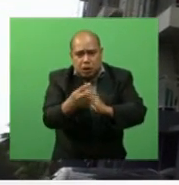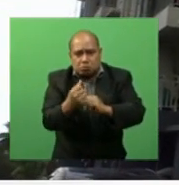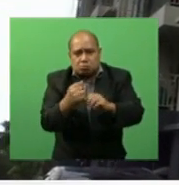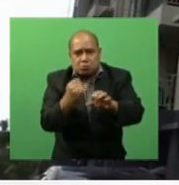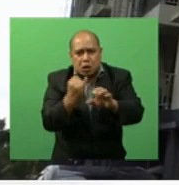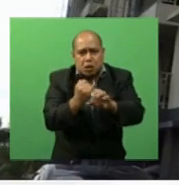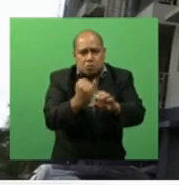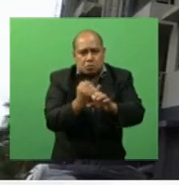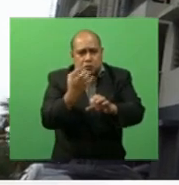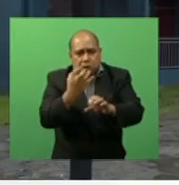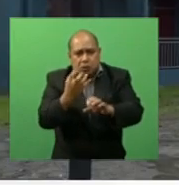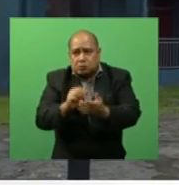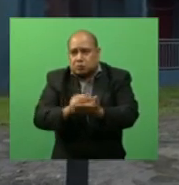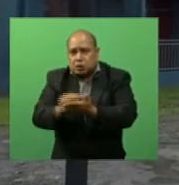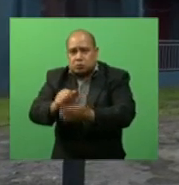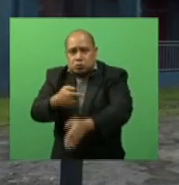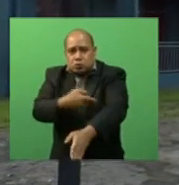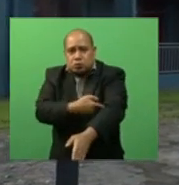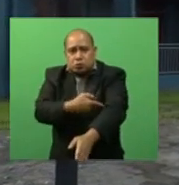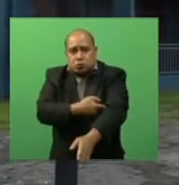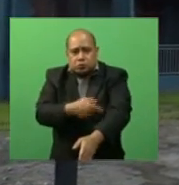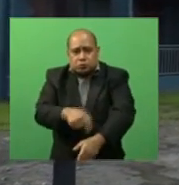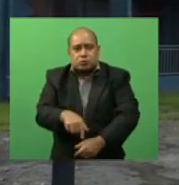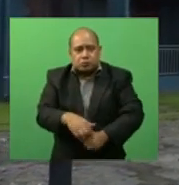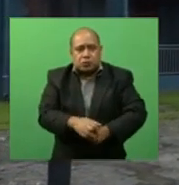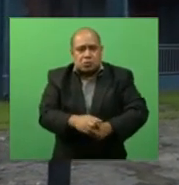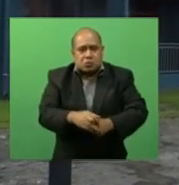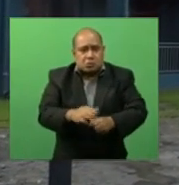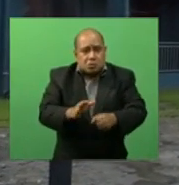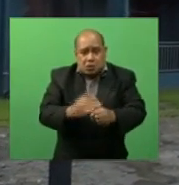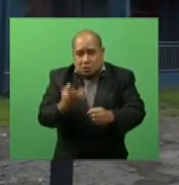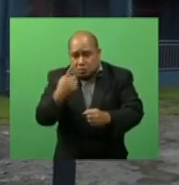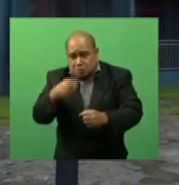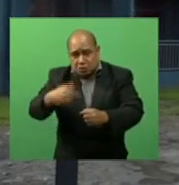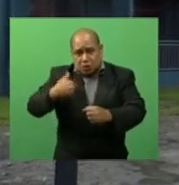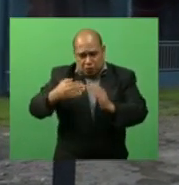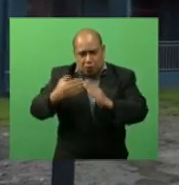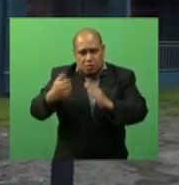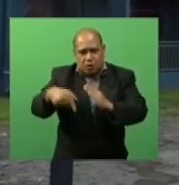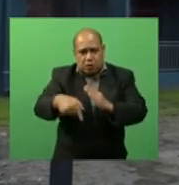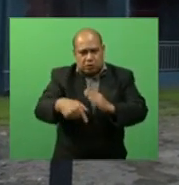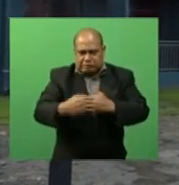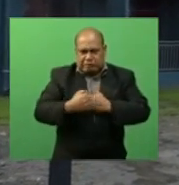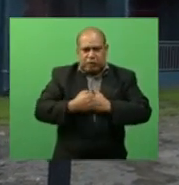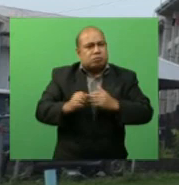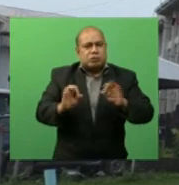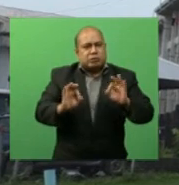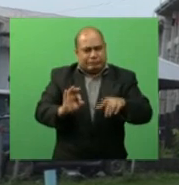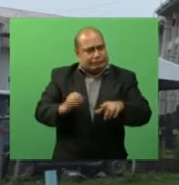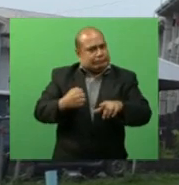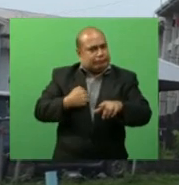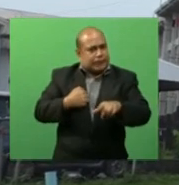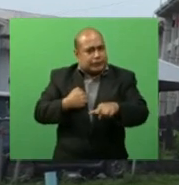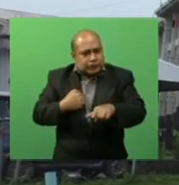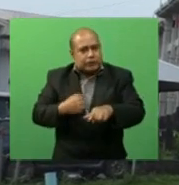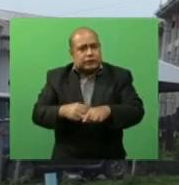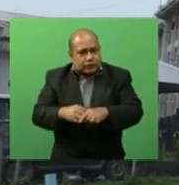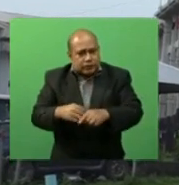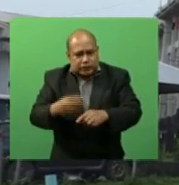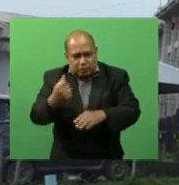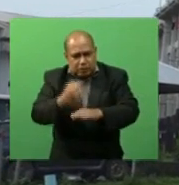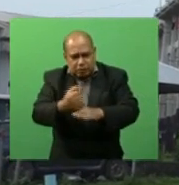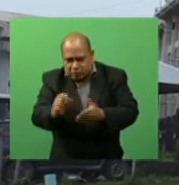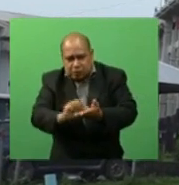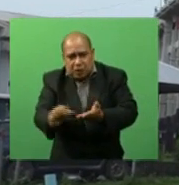selling drugs. Kumar says this makes other residents feel unsafe. She adds the government is subsidizing the rent for some of these